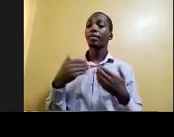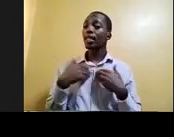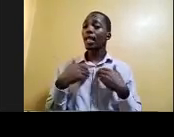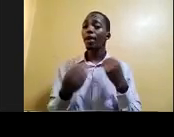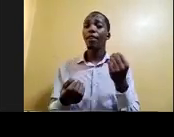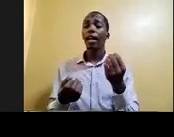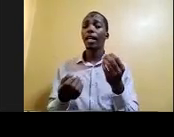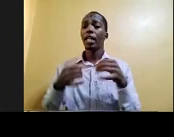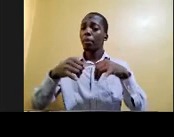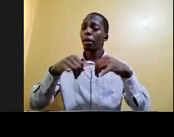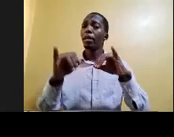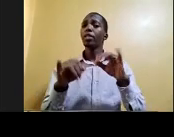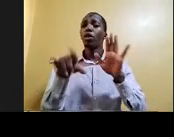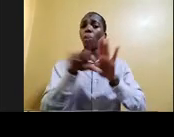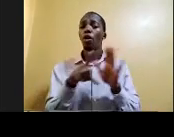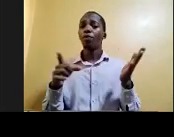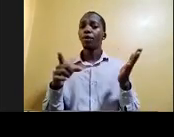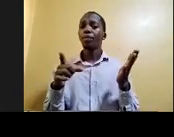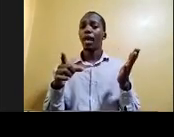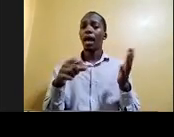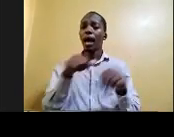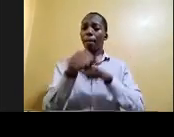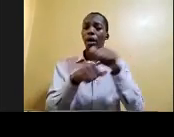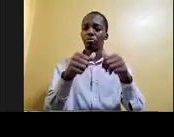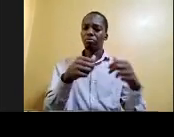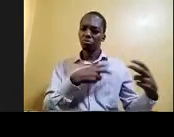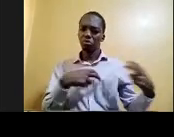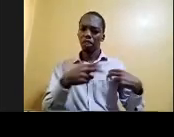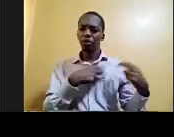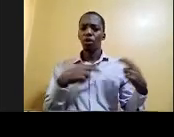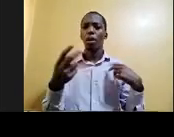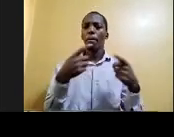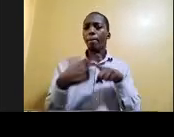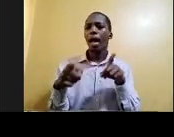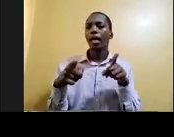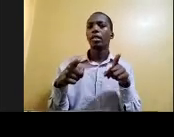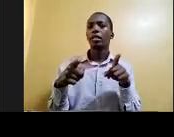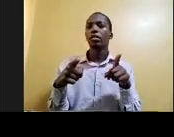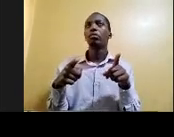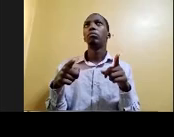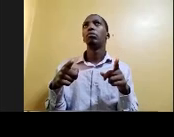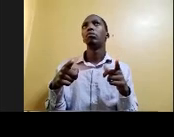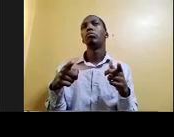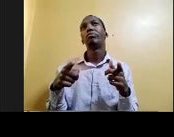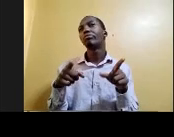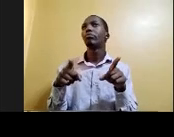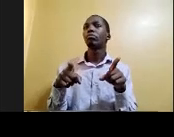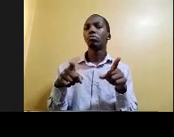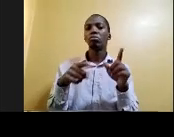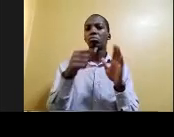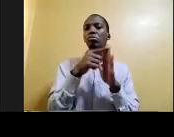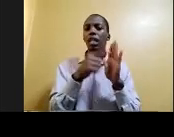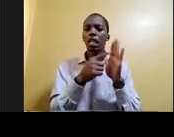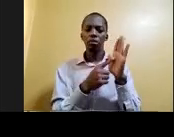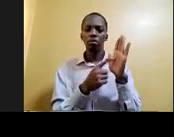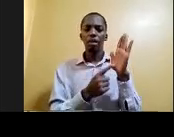associated annexes that are currently under consultation that actually list the substances that can be